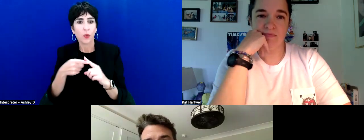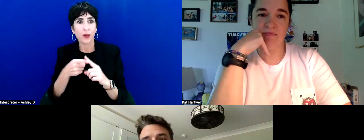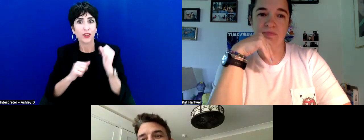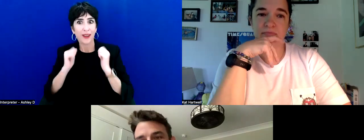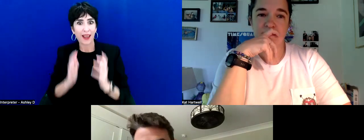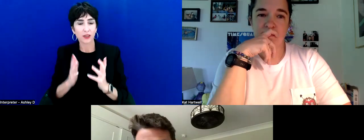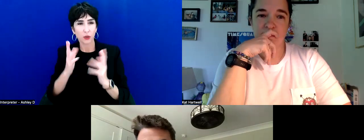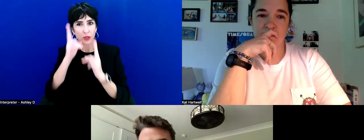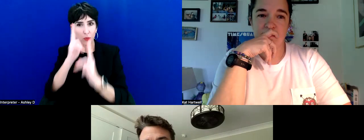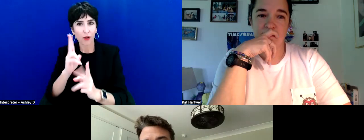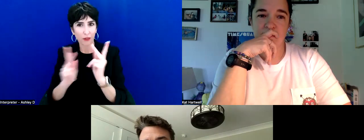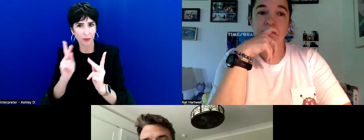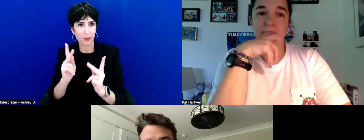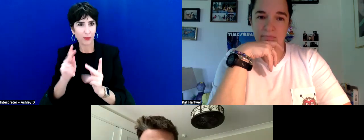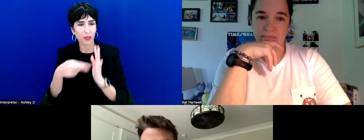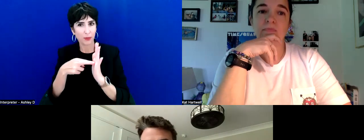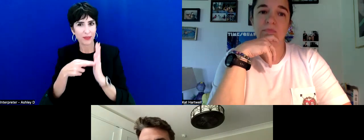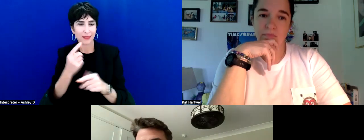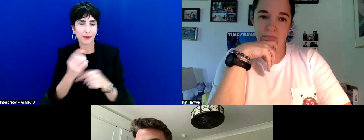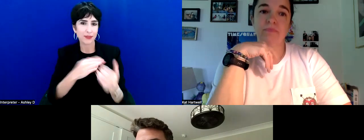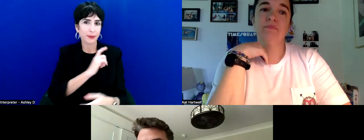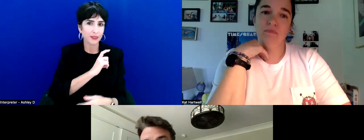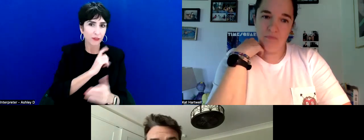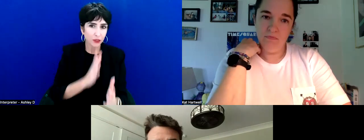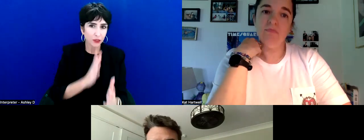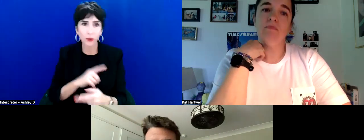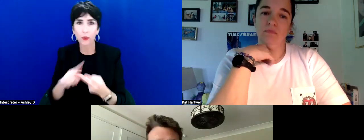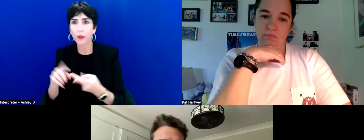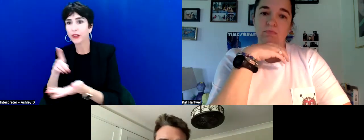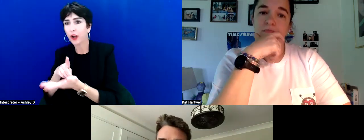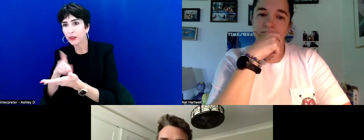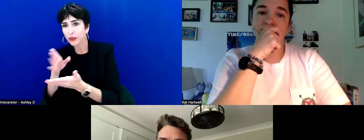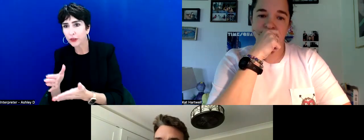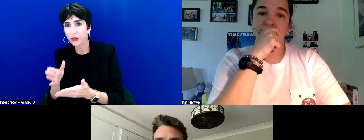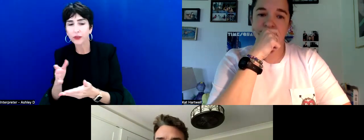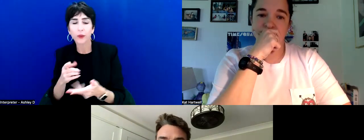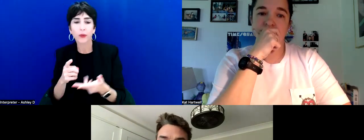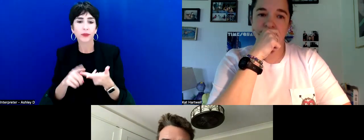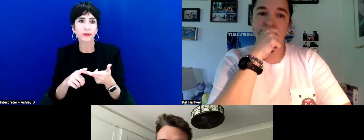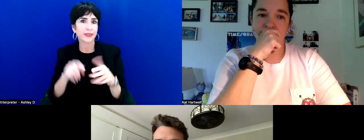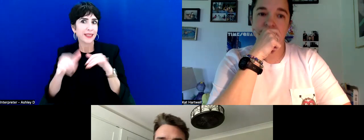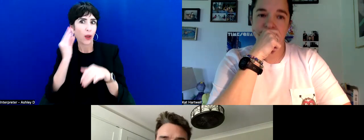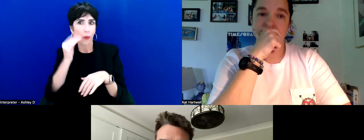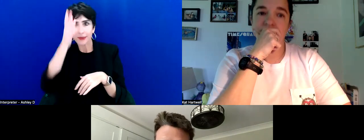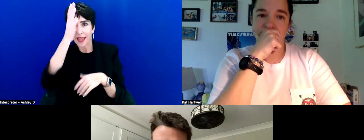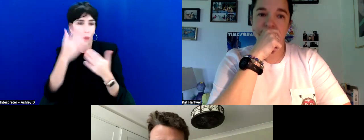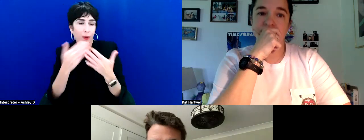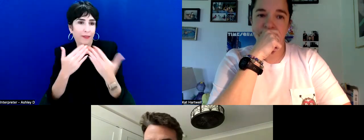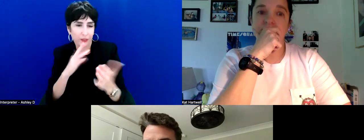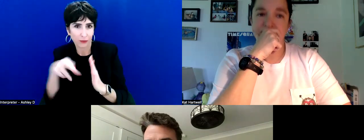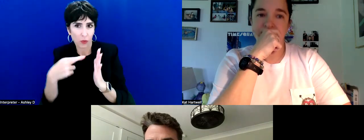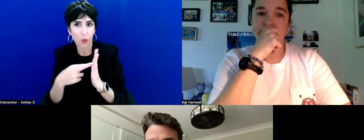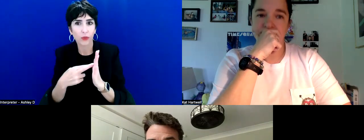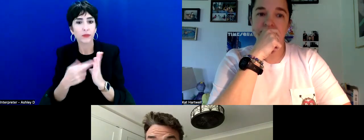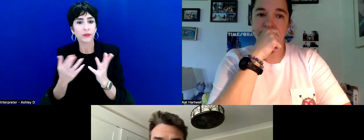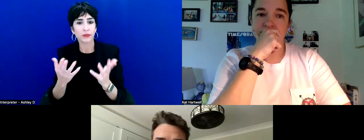you want to honor the people you're playing, whether that's a police officer or a doctor or a stay-at-home dad or whatever it is.